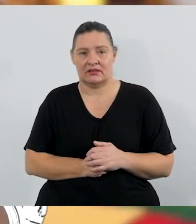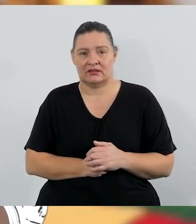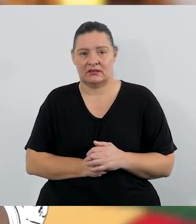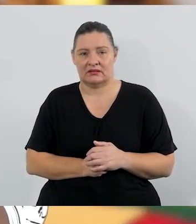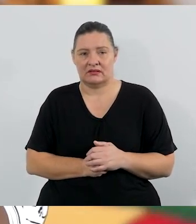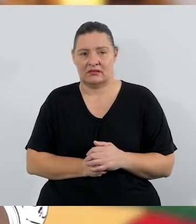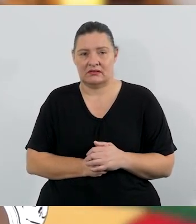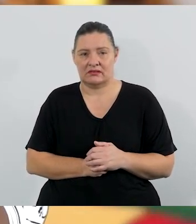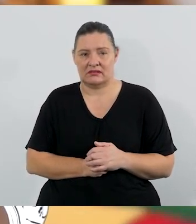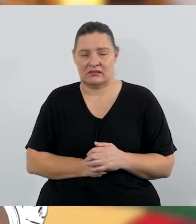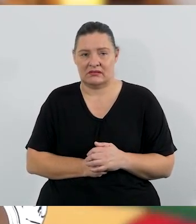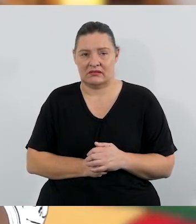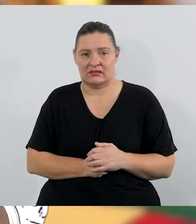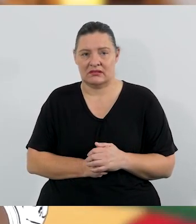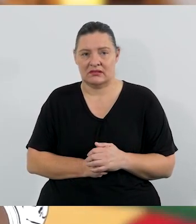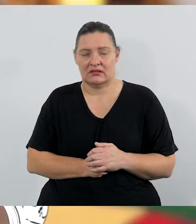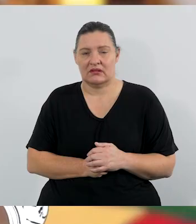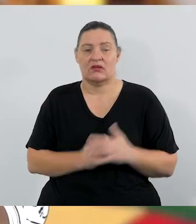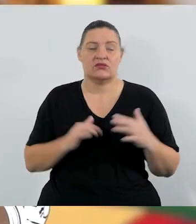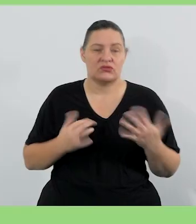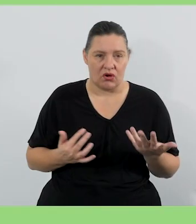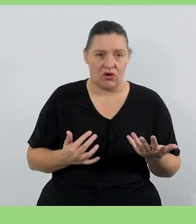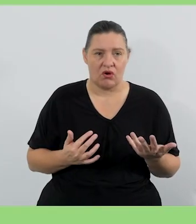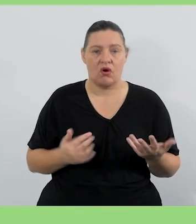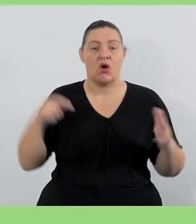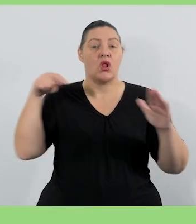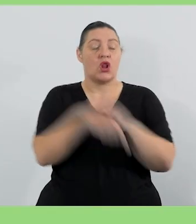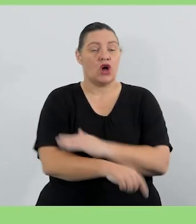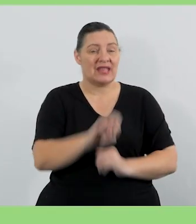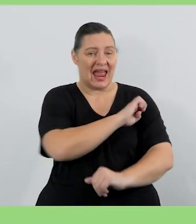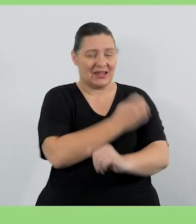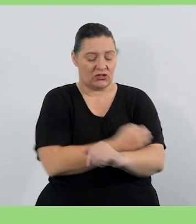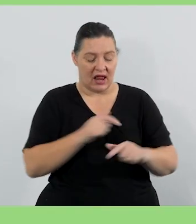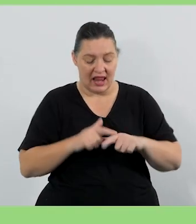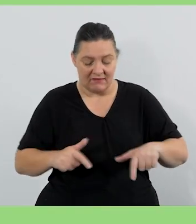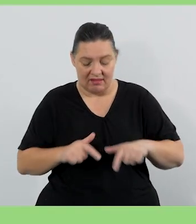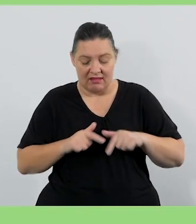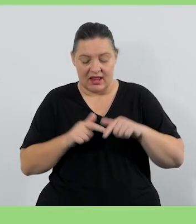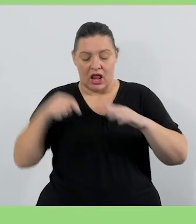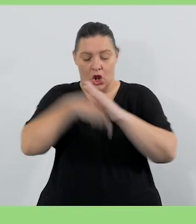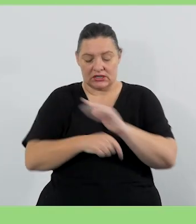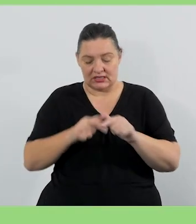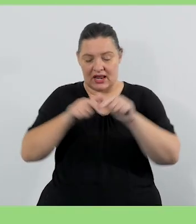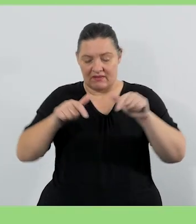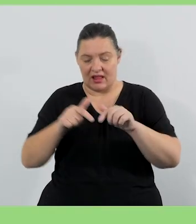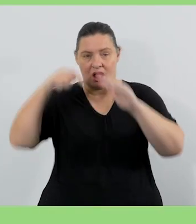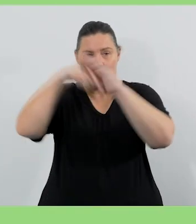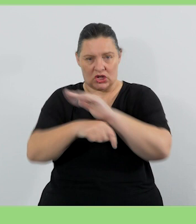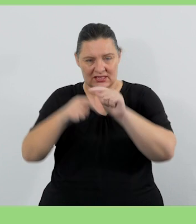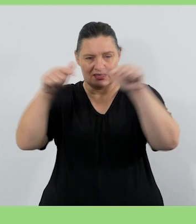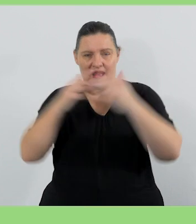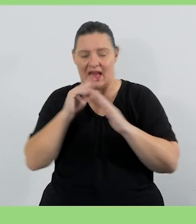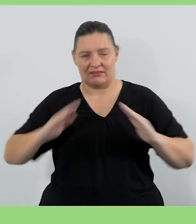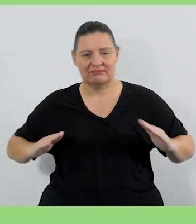going to eat you or eat an animal. So the loss of energy at each trophic level can be shown by